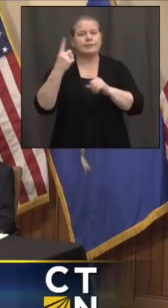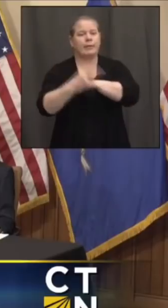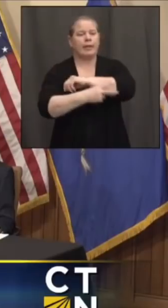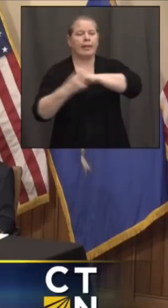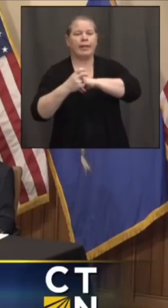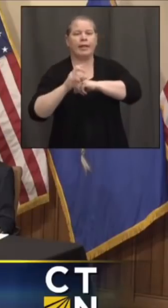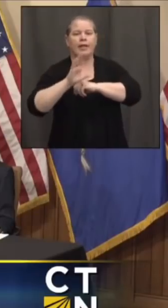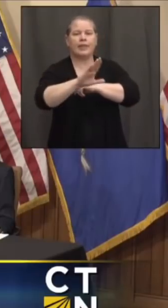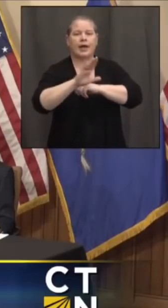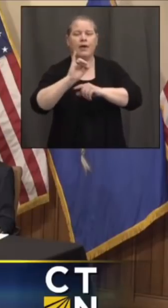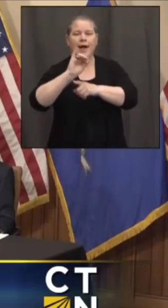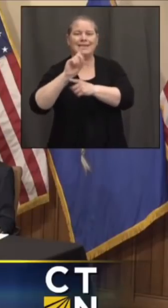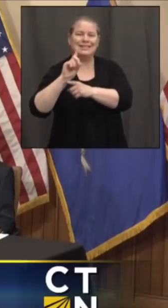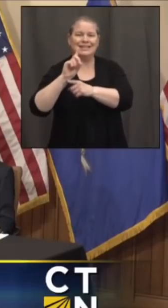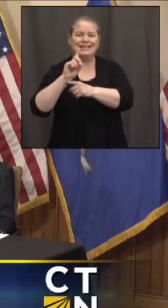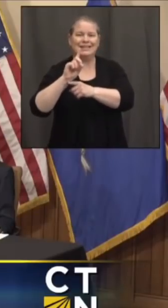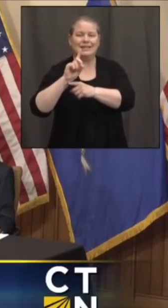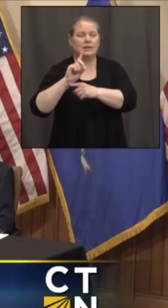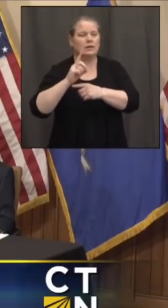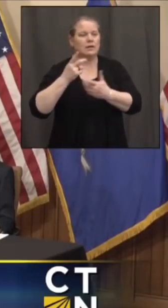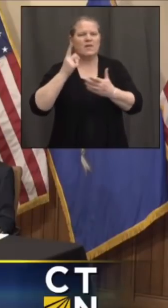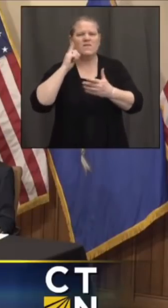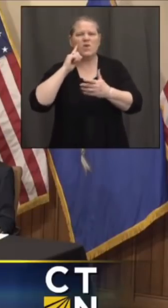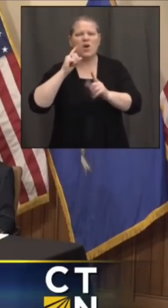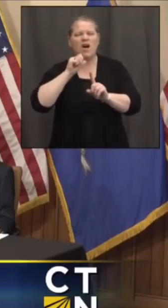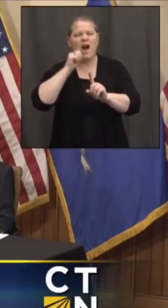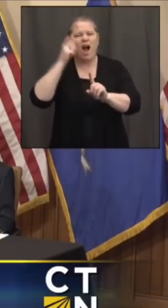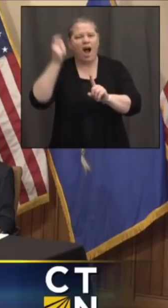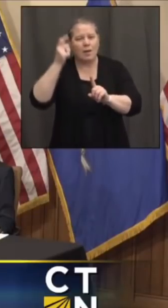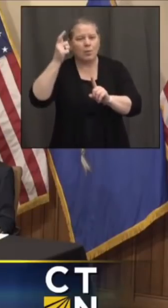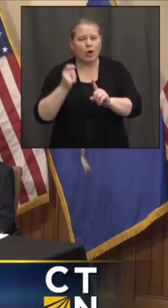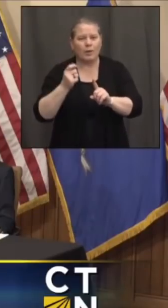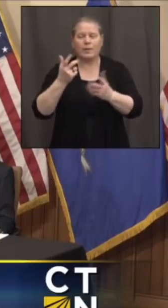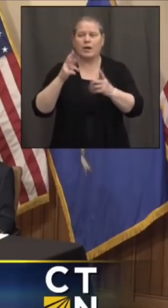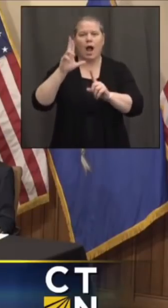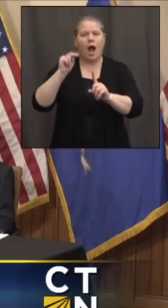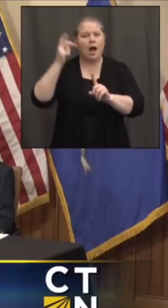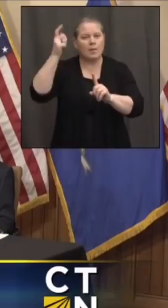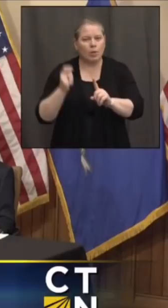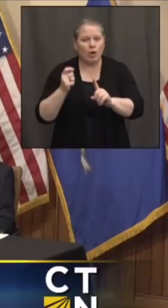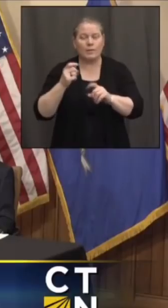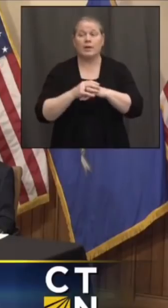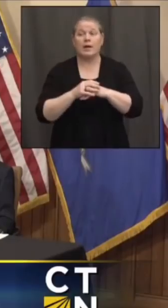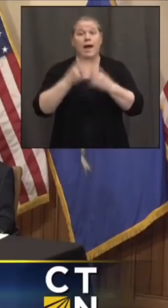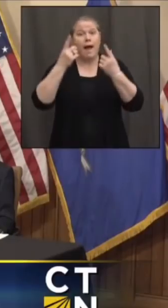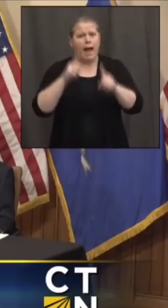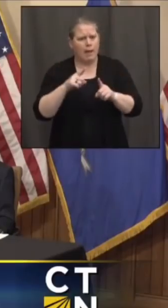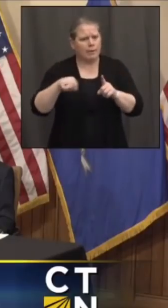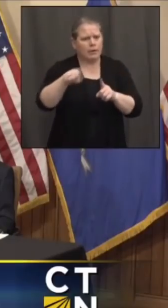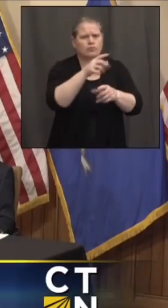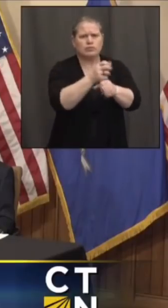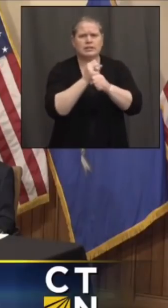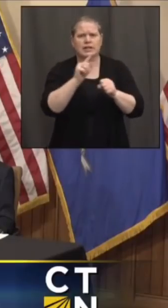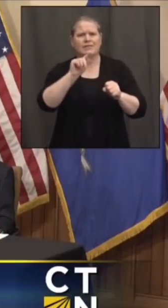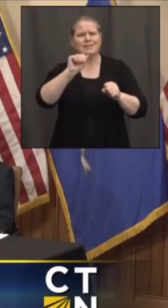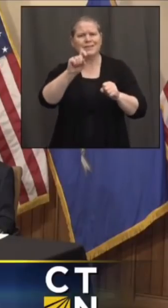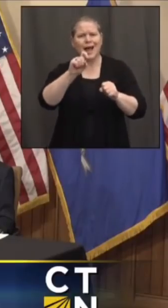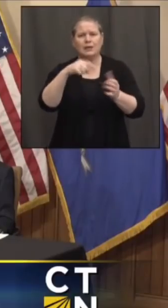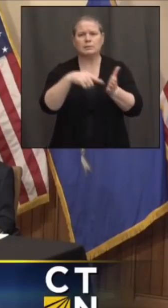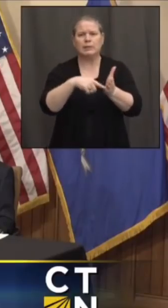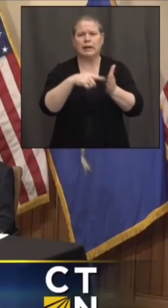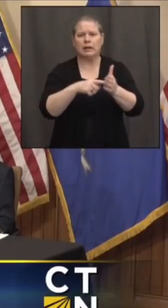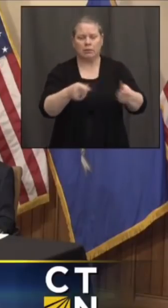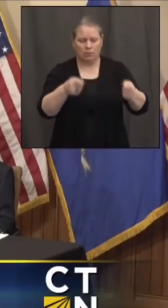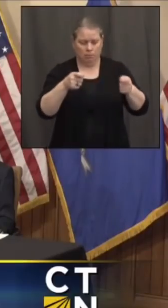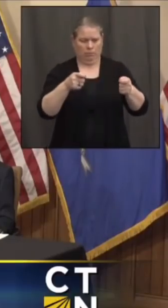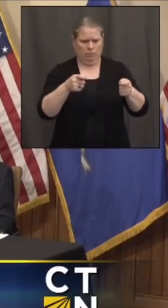state unemployment offices that they owe taxes on thousands of dollars they never even applied for. Is this something that's happening in